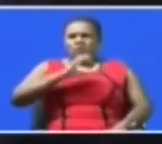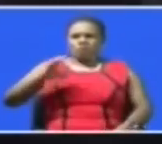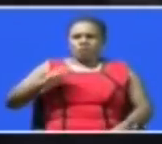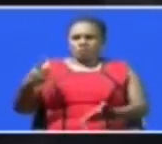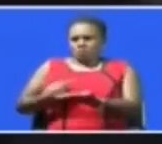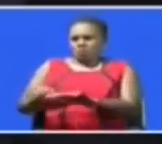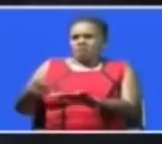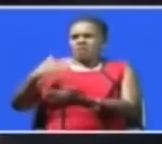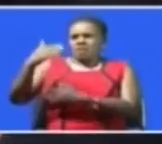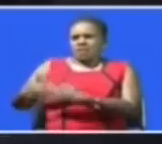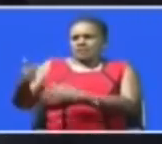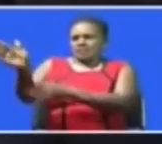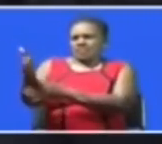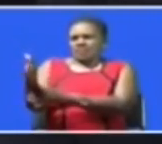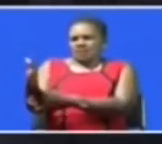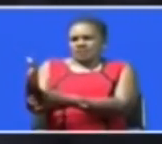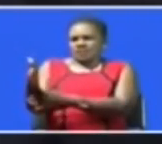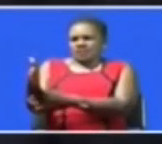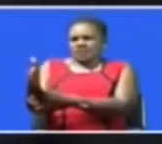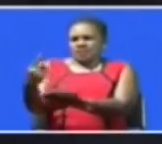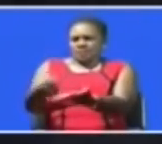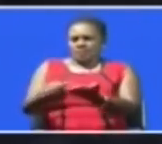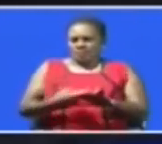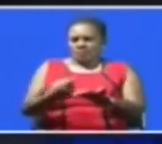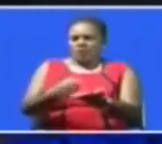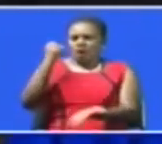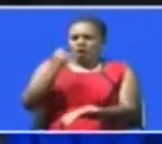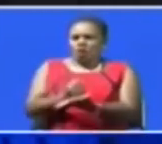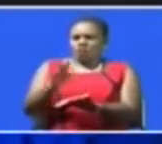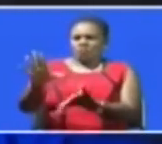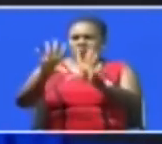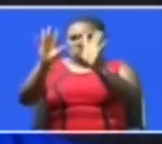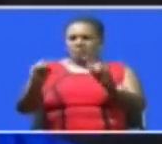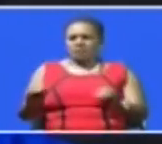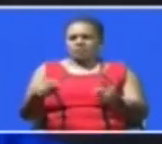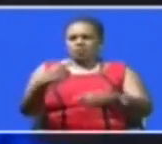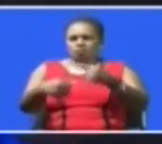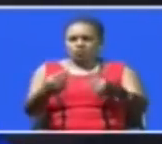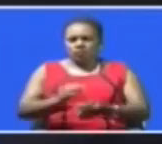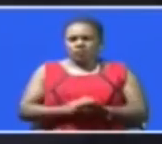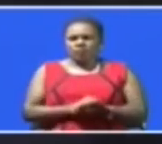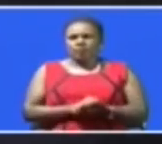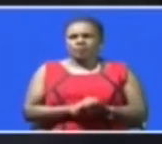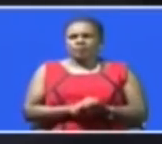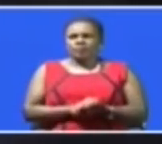Committee next week on Thursday as deliberations on his office budget estimates continue.